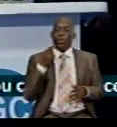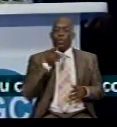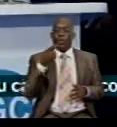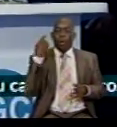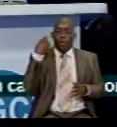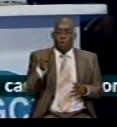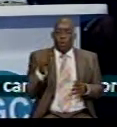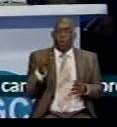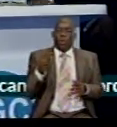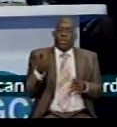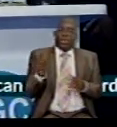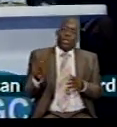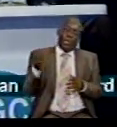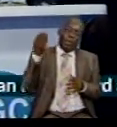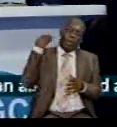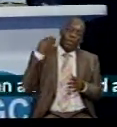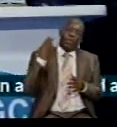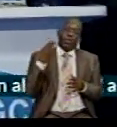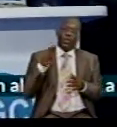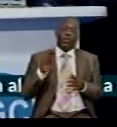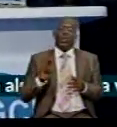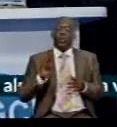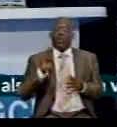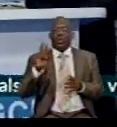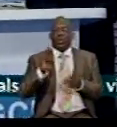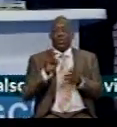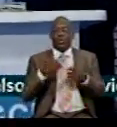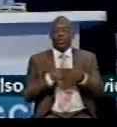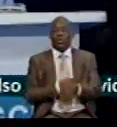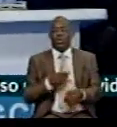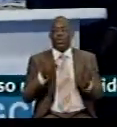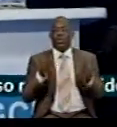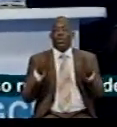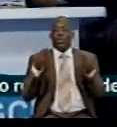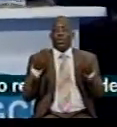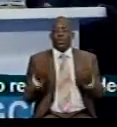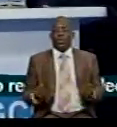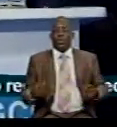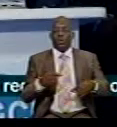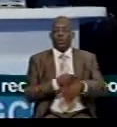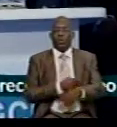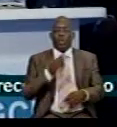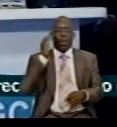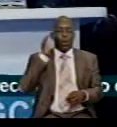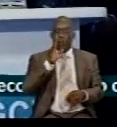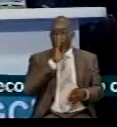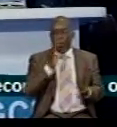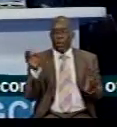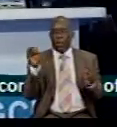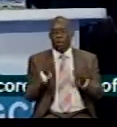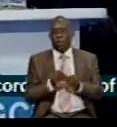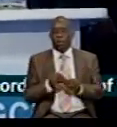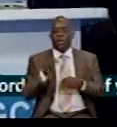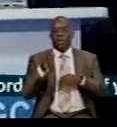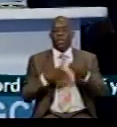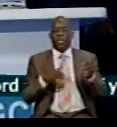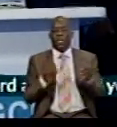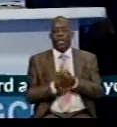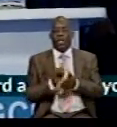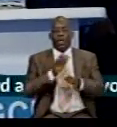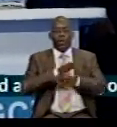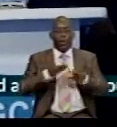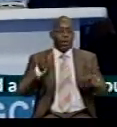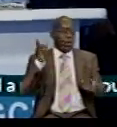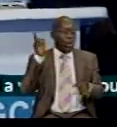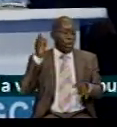les 2 jours passés. Today will be more than that. Aujourd'hui sera plus que ces jours-là. Please just listen to that clapping there. Écoutez ces applaudissements.